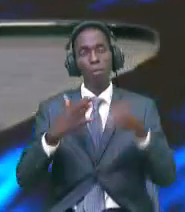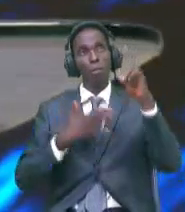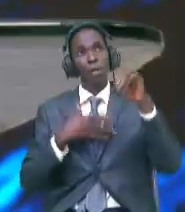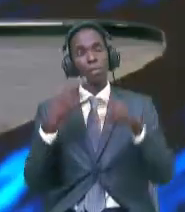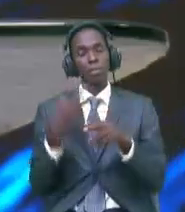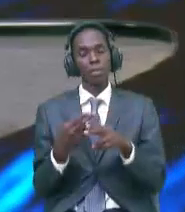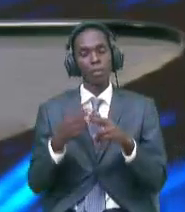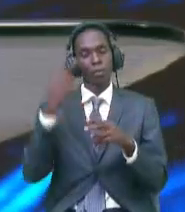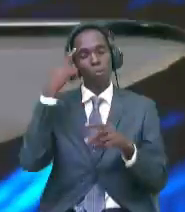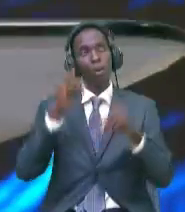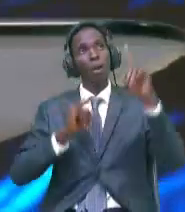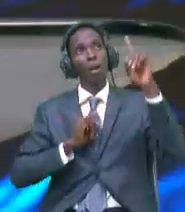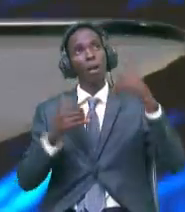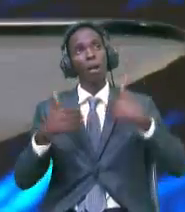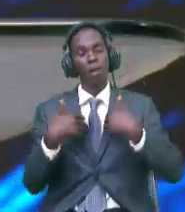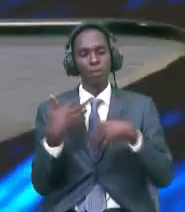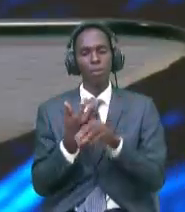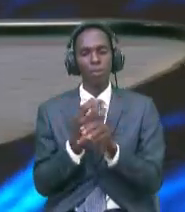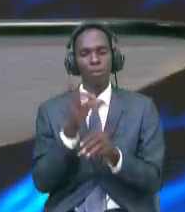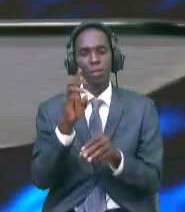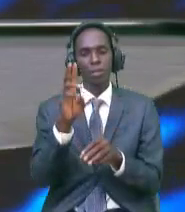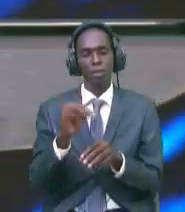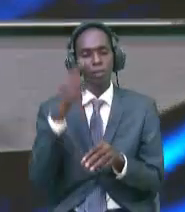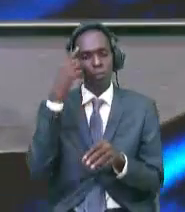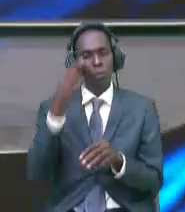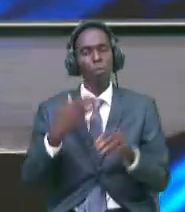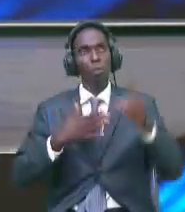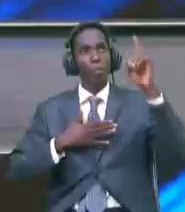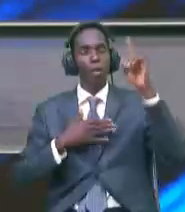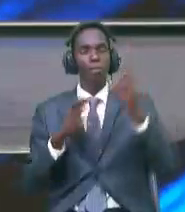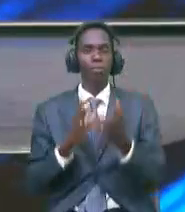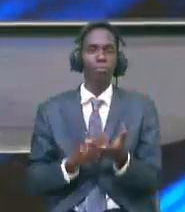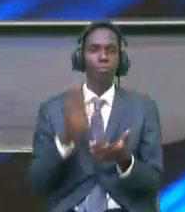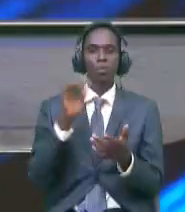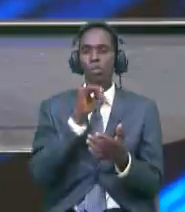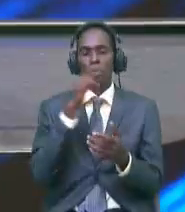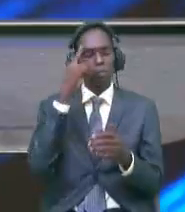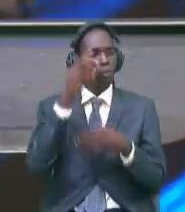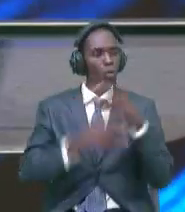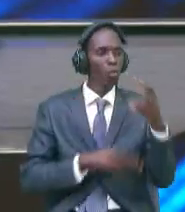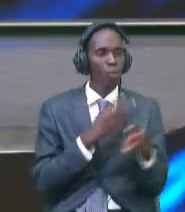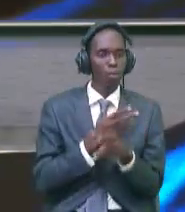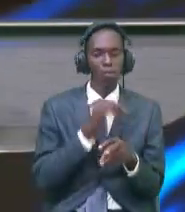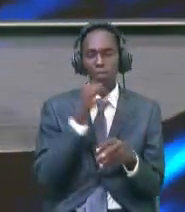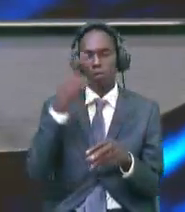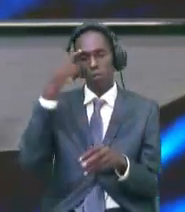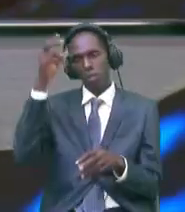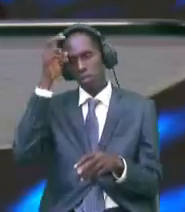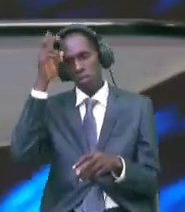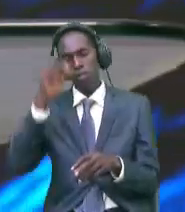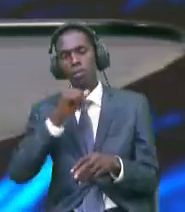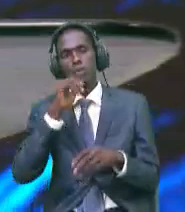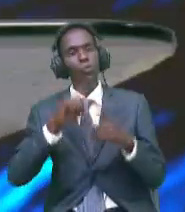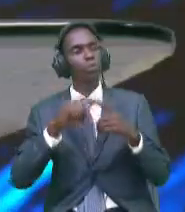created him for my glory. Not for the world, not for Satan, not to build the